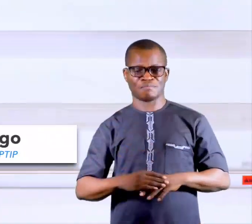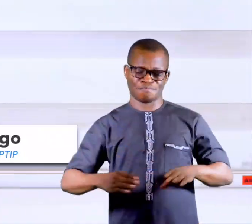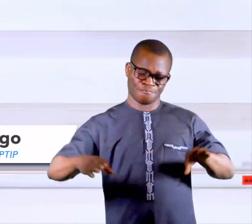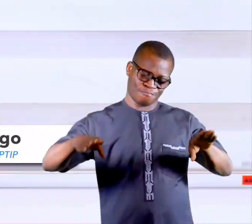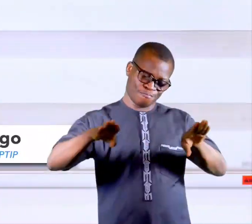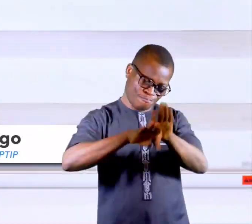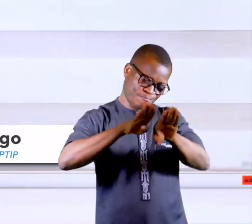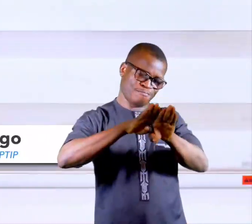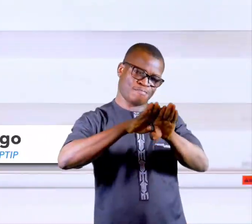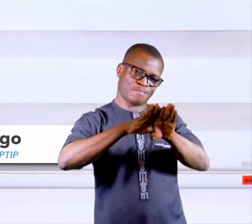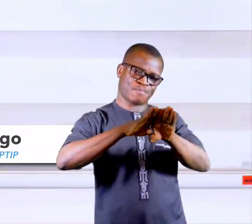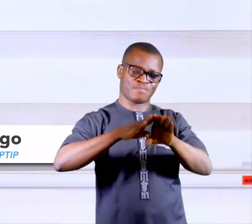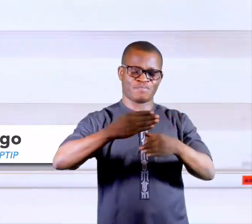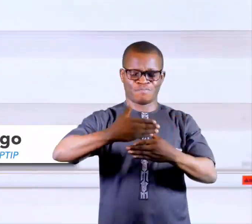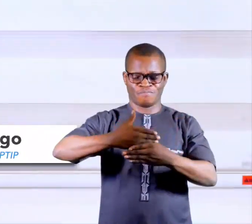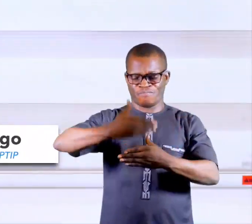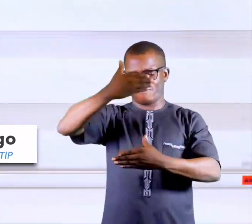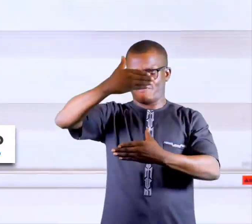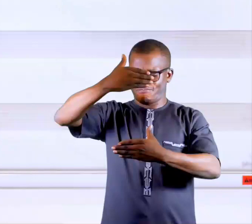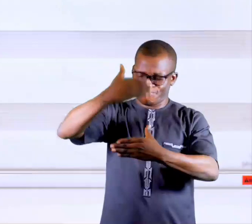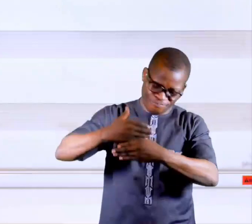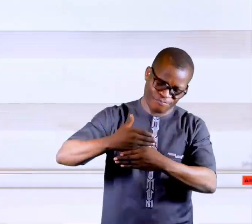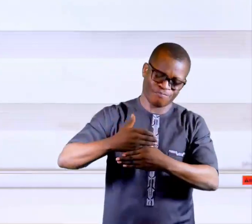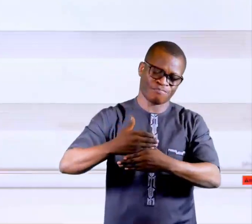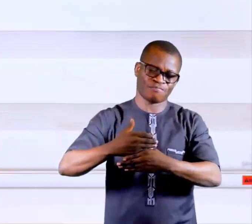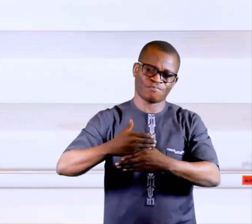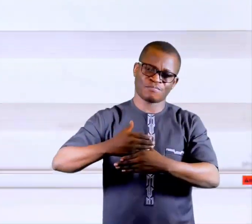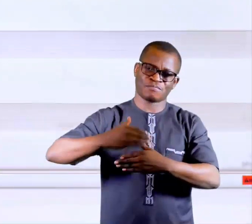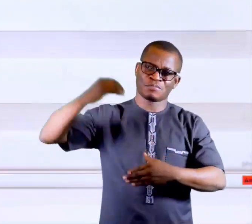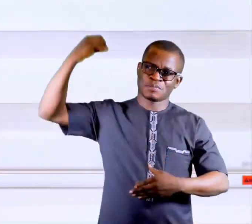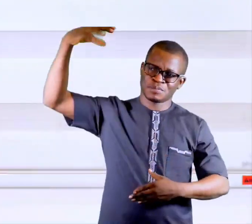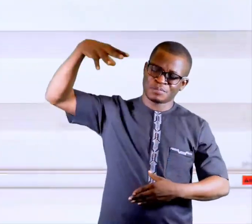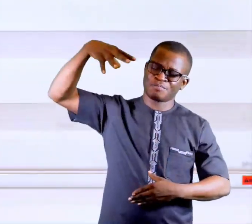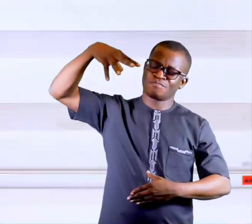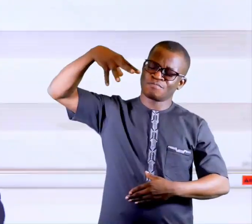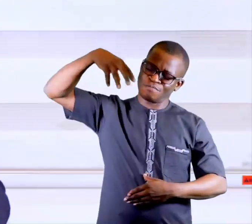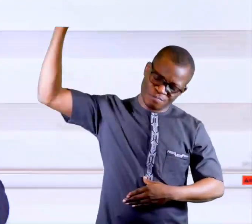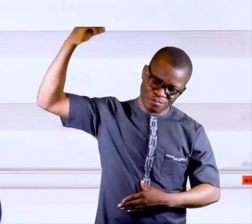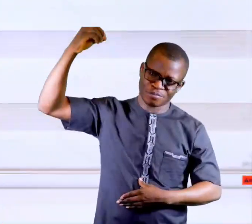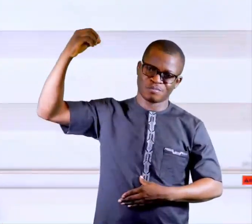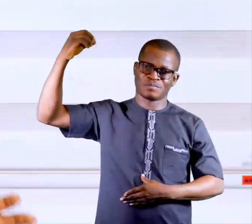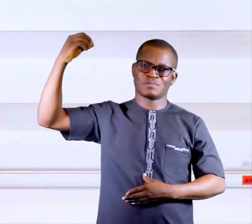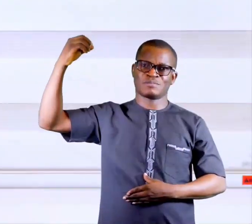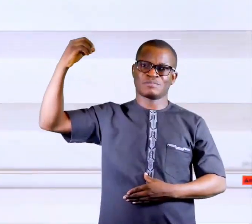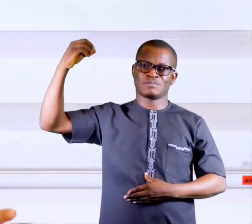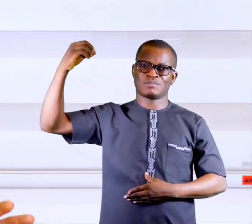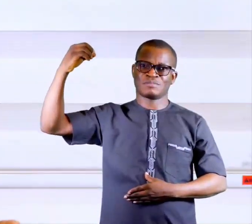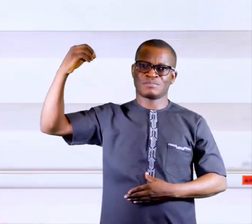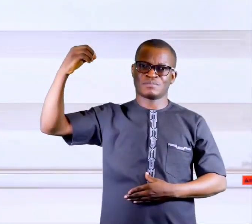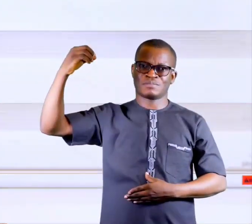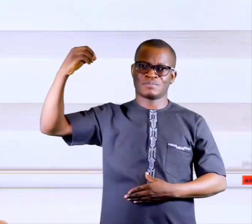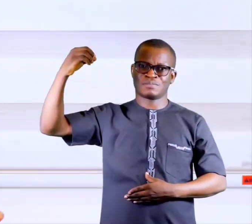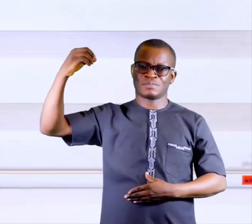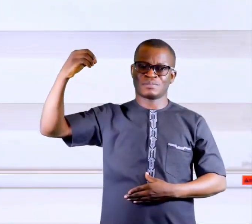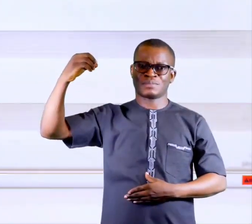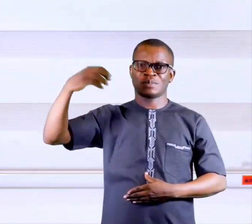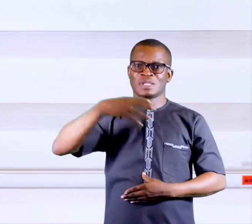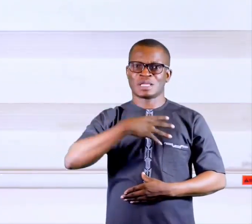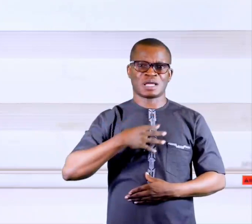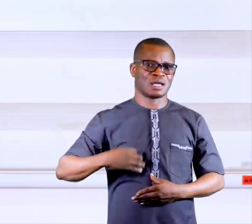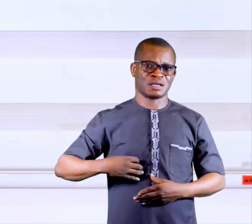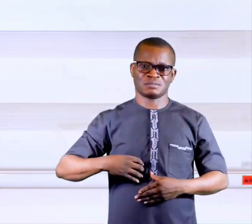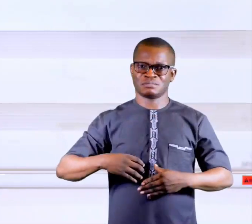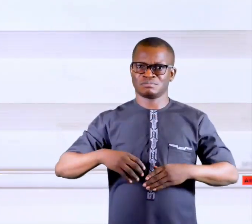the doors, locked the windows, switched off the lights, and stripped her house